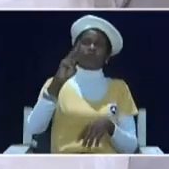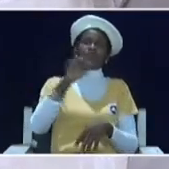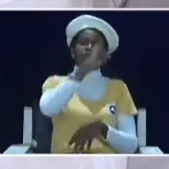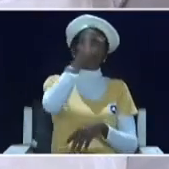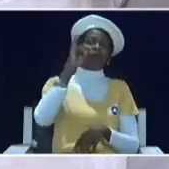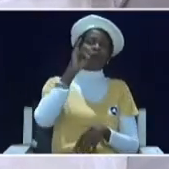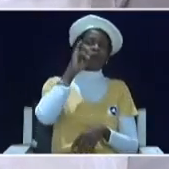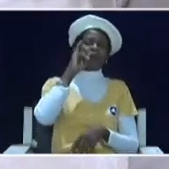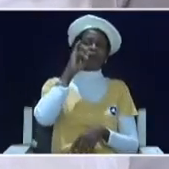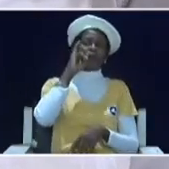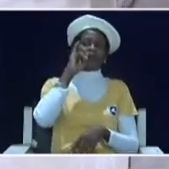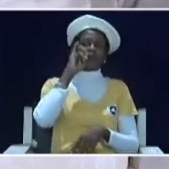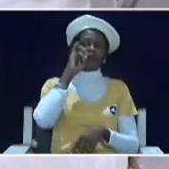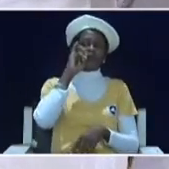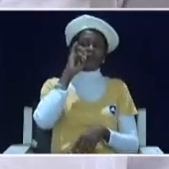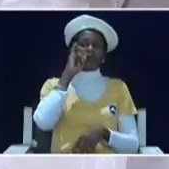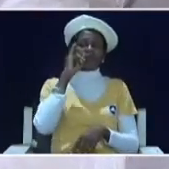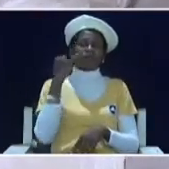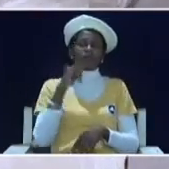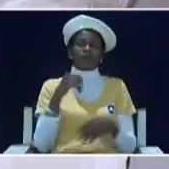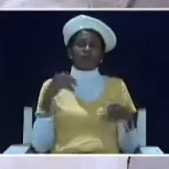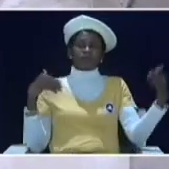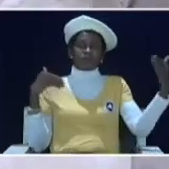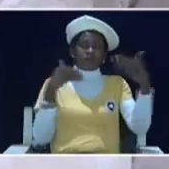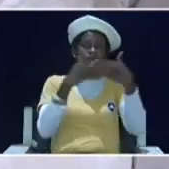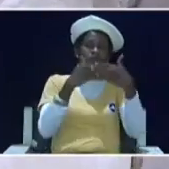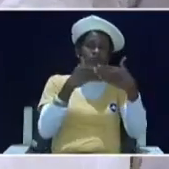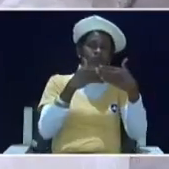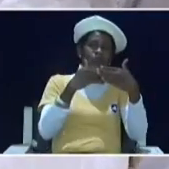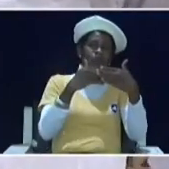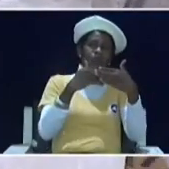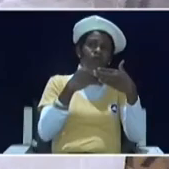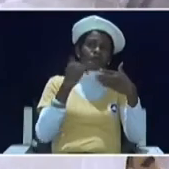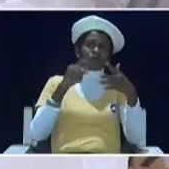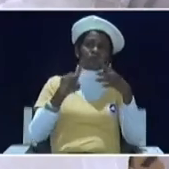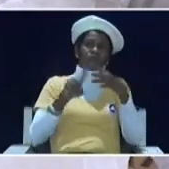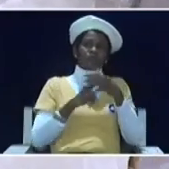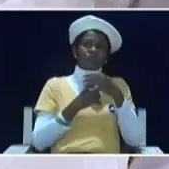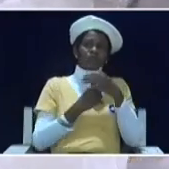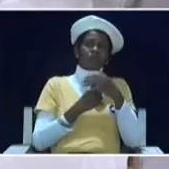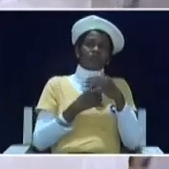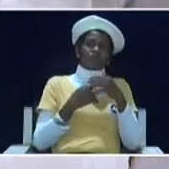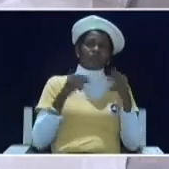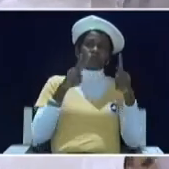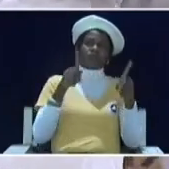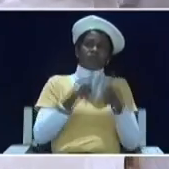So we got close. They seemed like they were